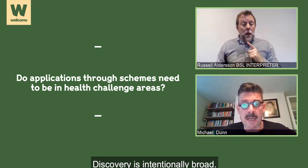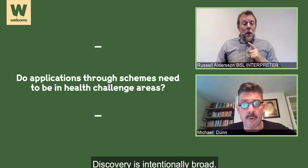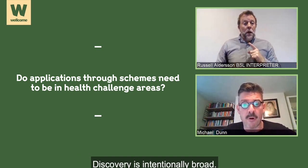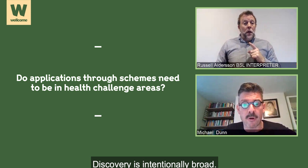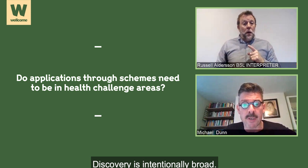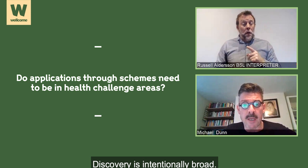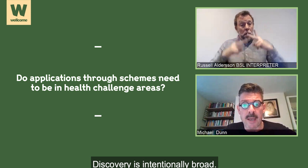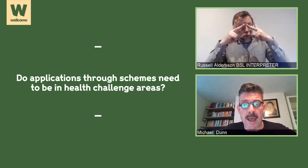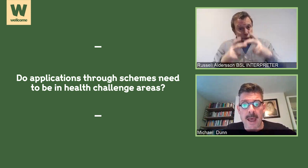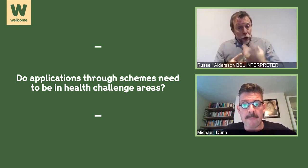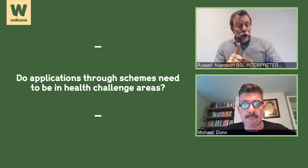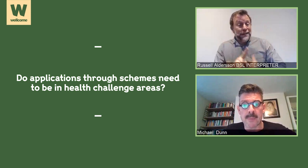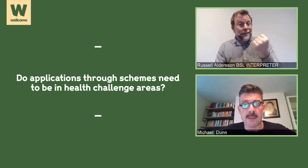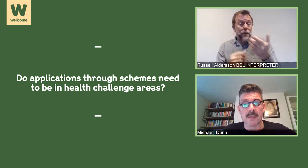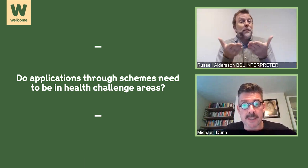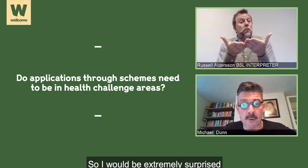intentionally broad.